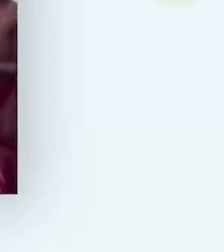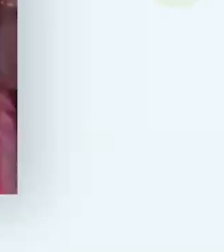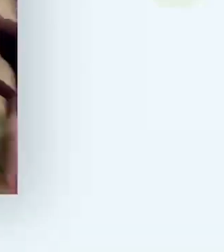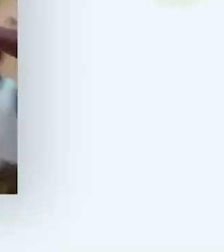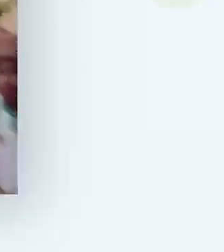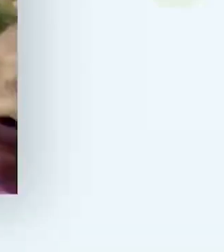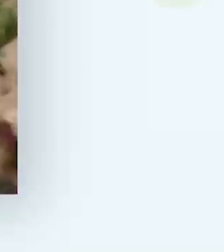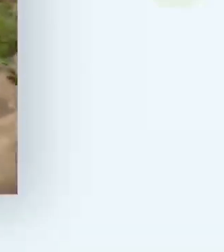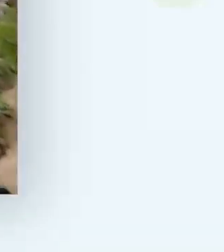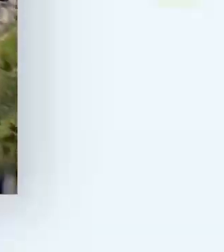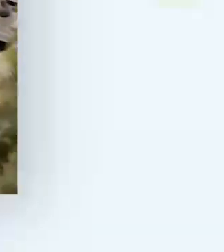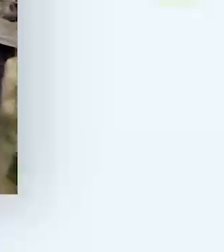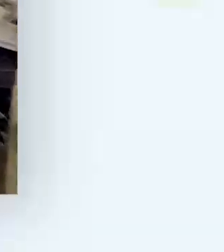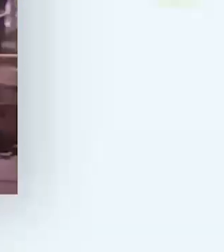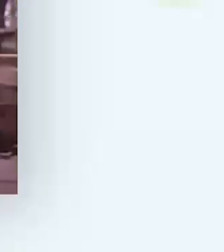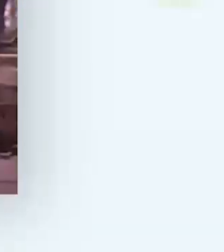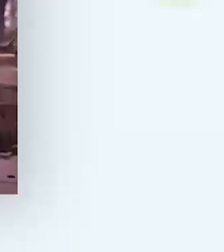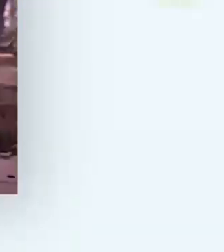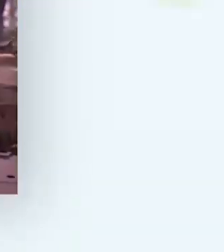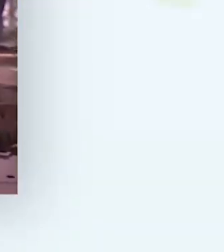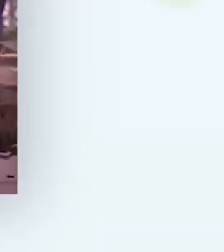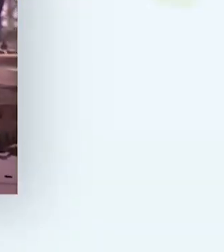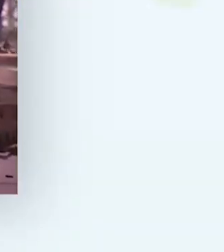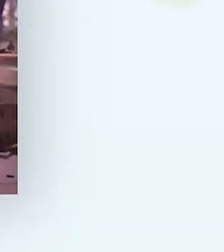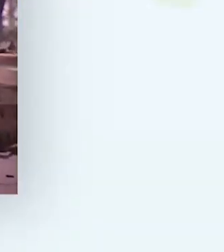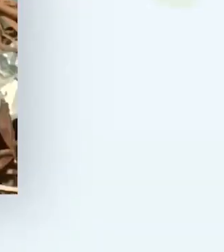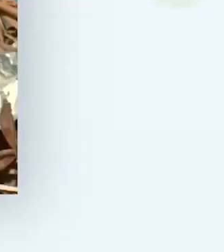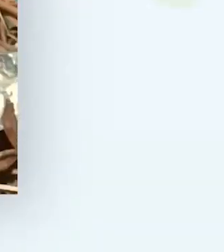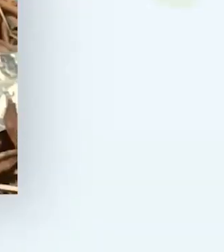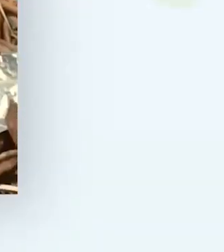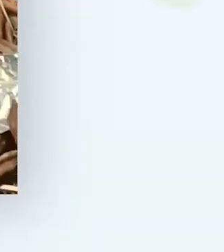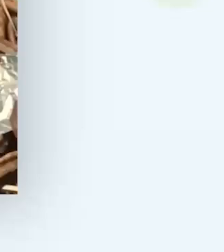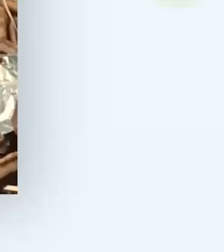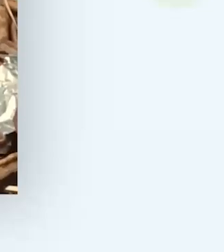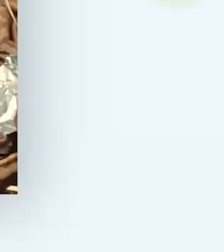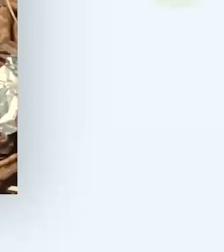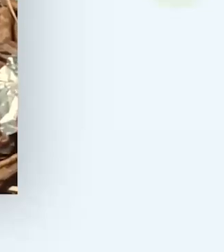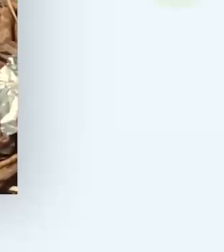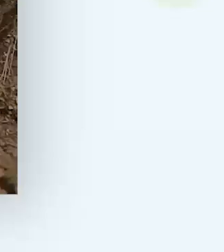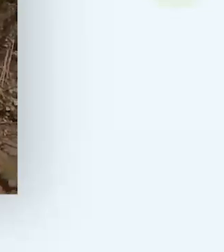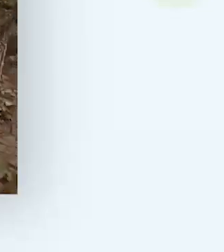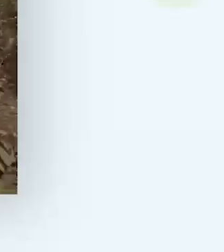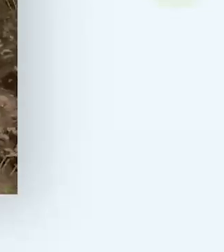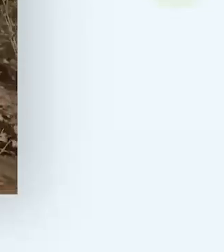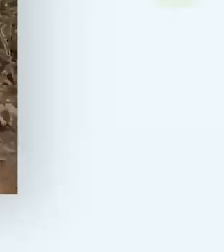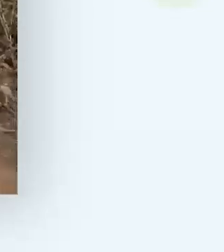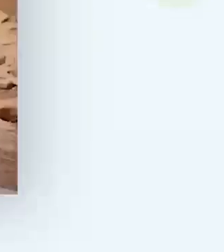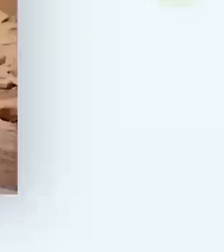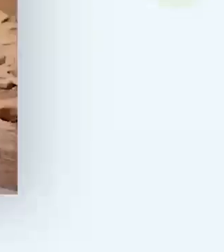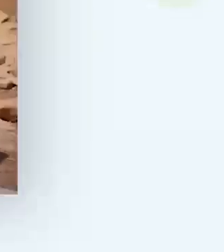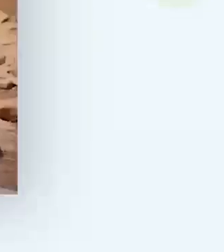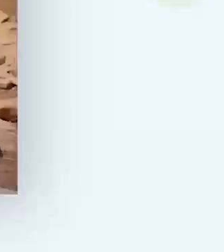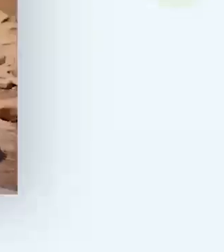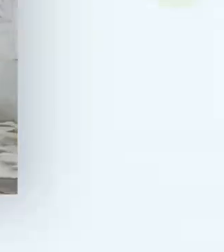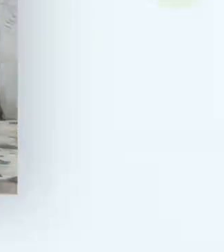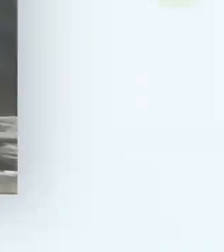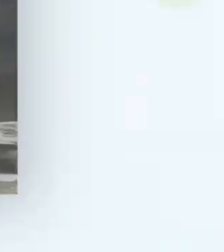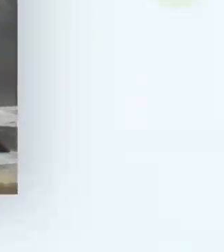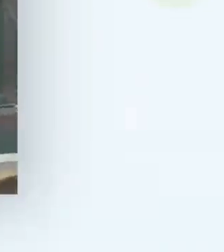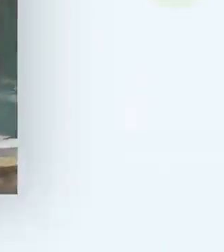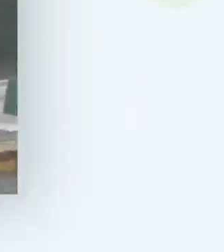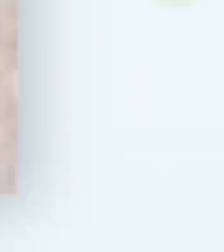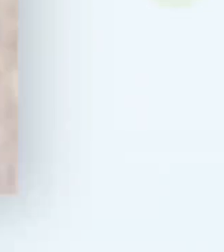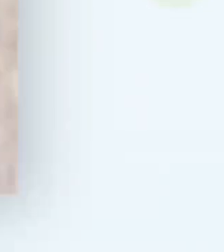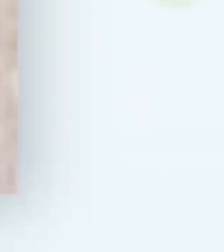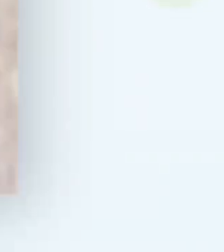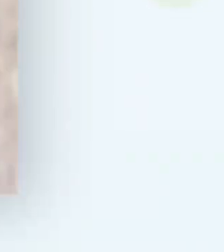in areas affected by armed conflict or organized violence. Millions more face deprivation, abuse, harassment,